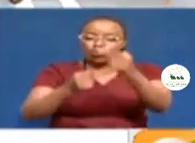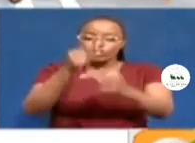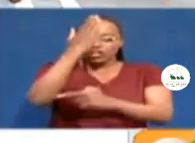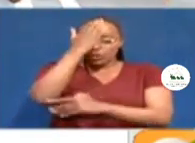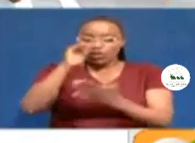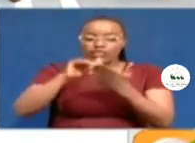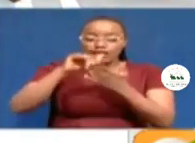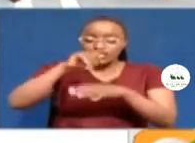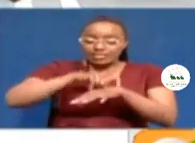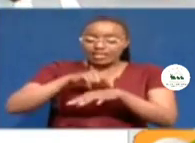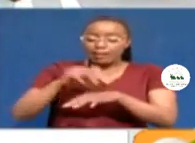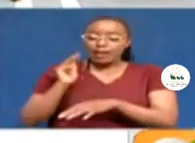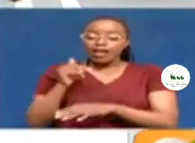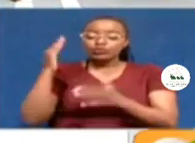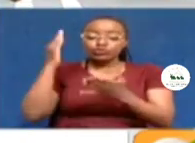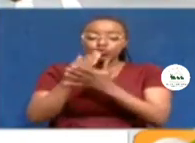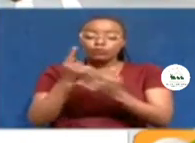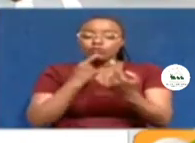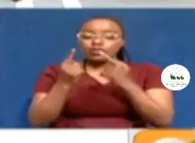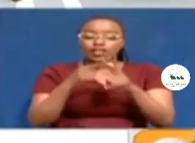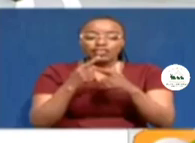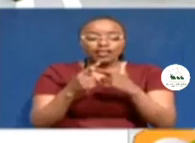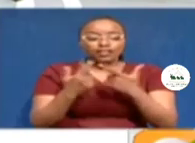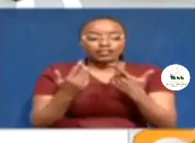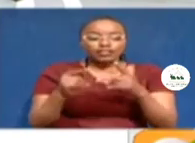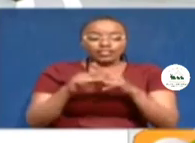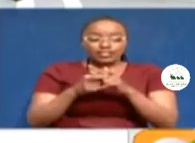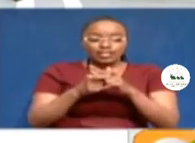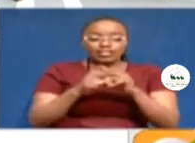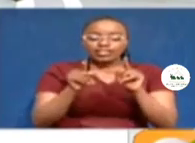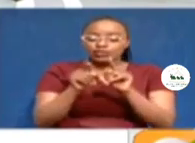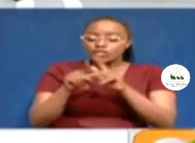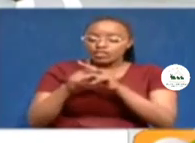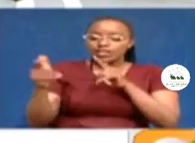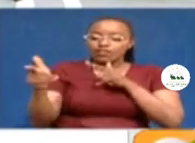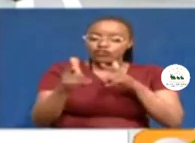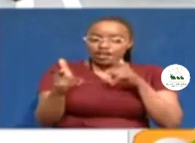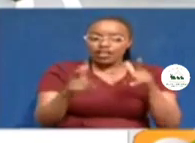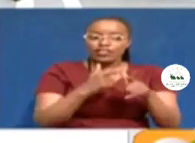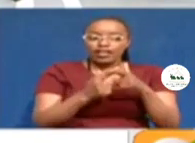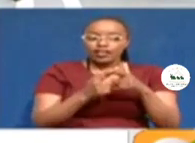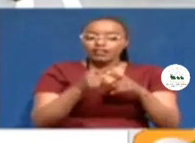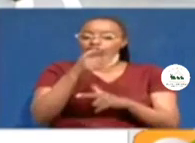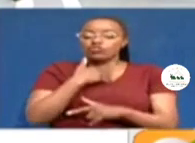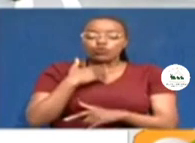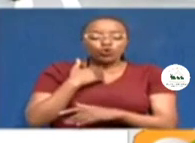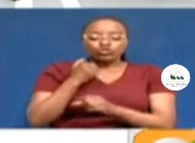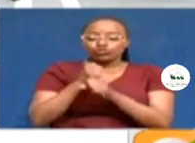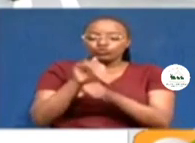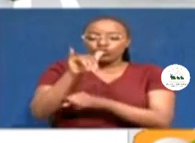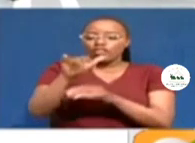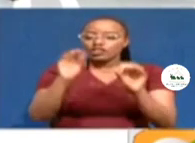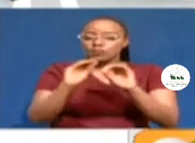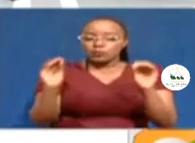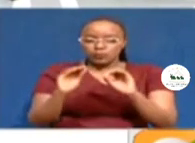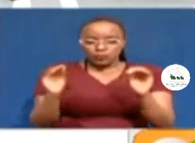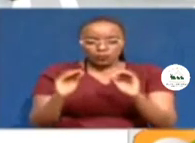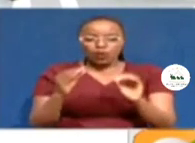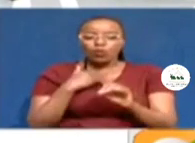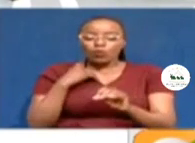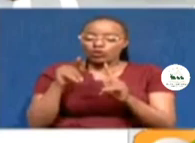Because the moment we stop talking, we start fighting. Absolutely. You do not want to go down that